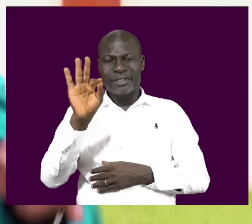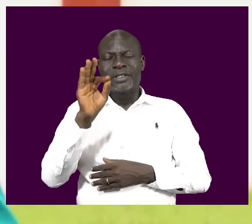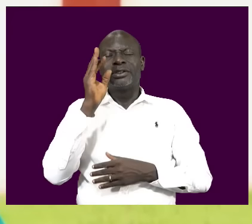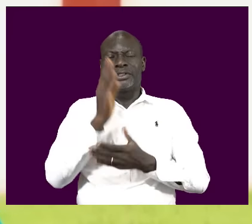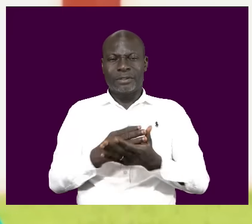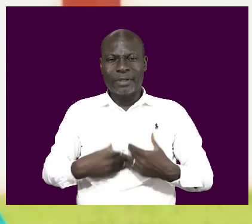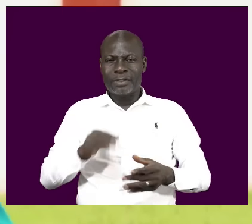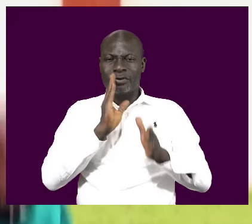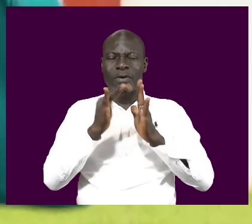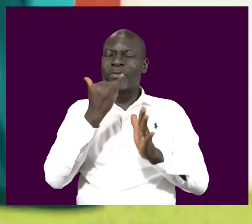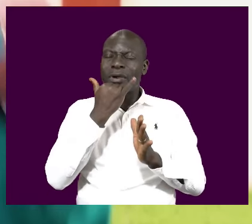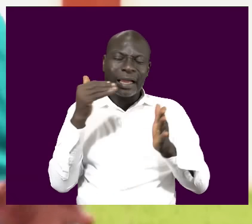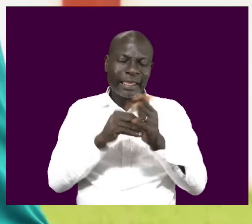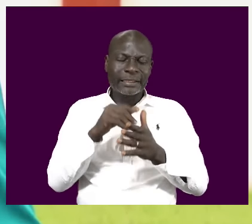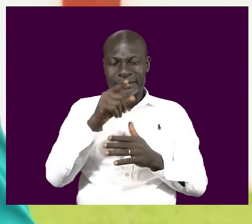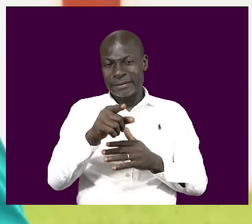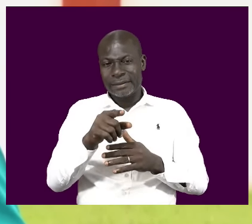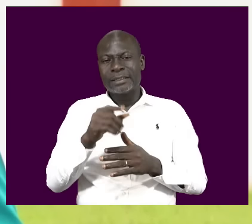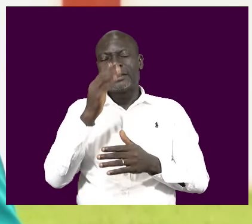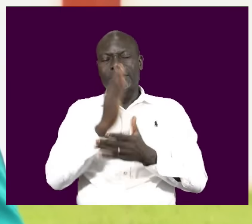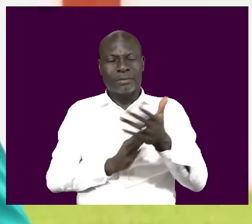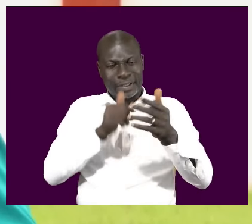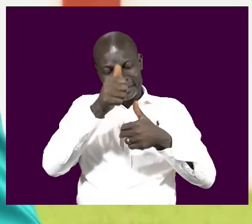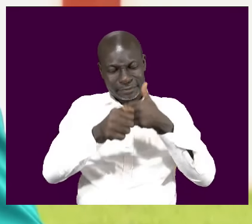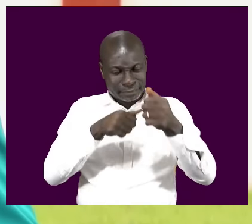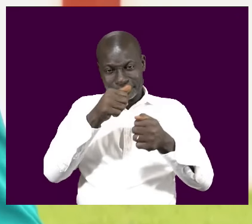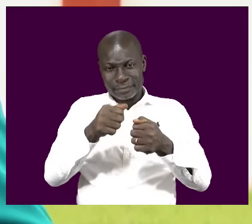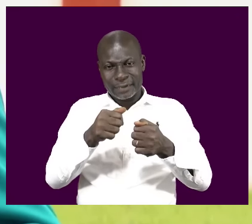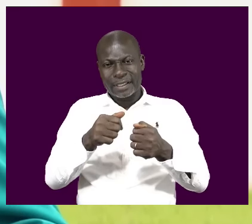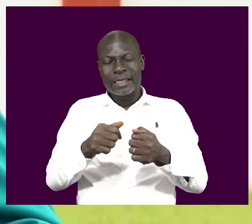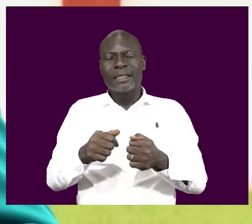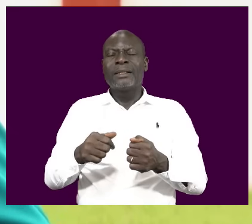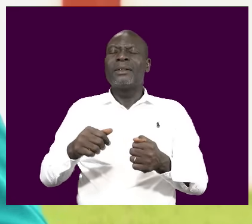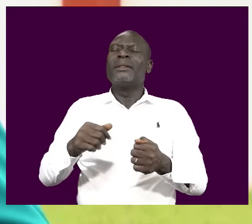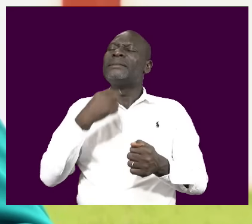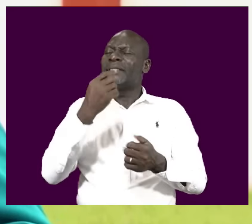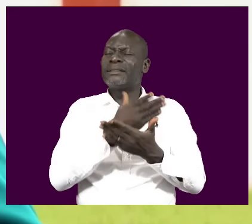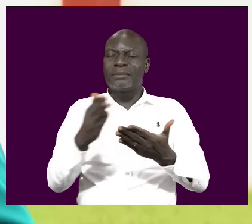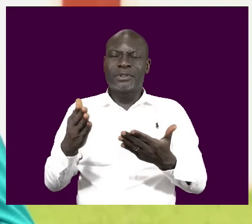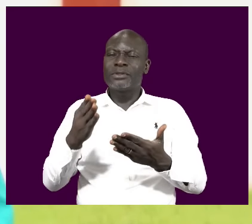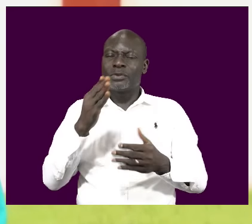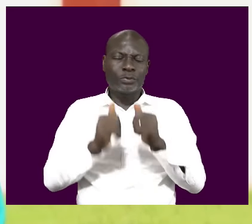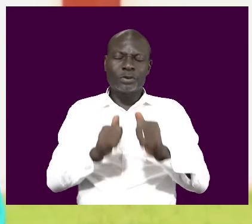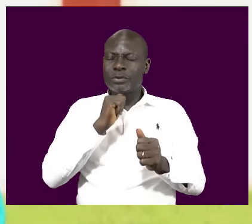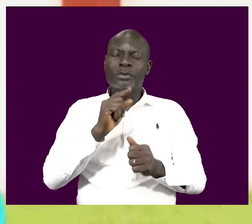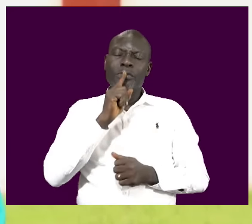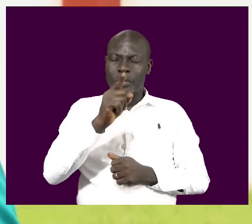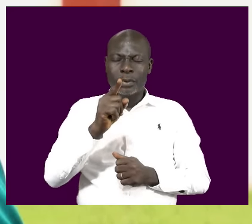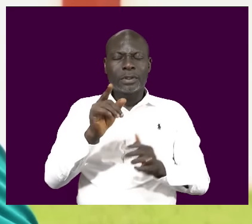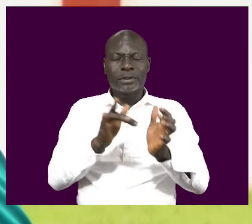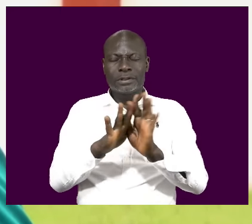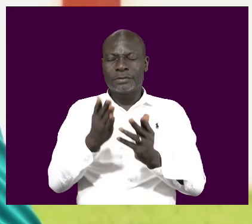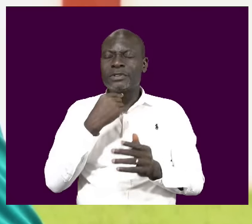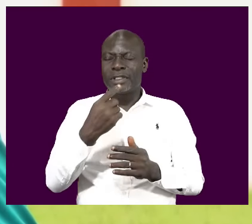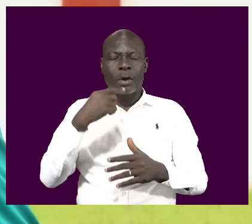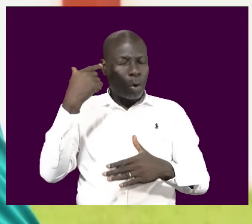ensam money obi edi natam ekotwa asam a wonim ho hwee de to no so a Bible say ede